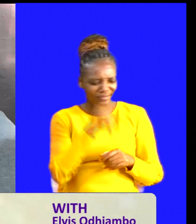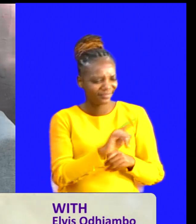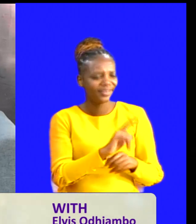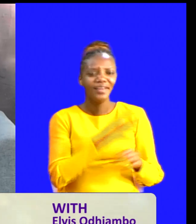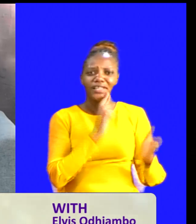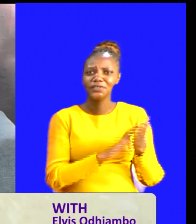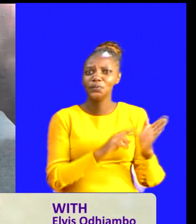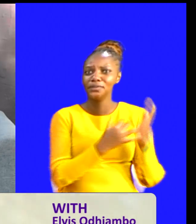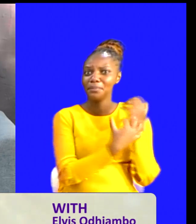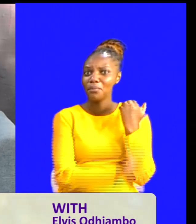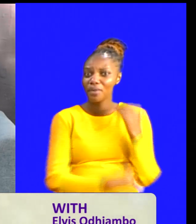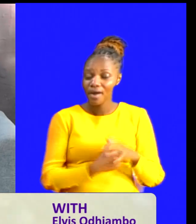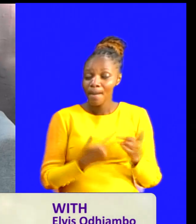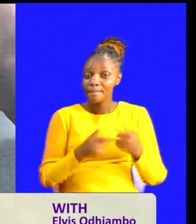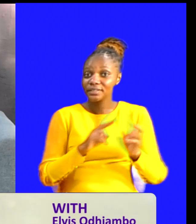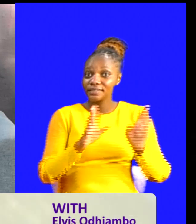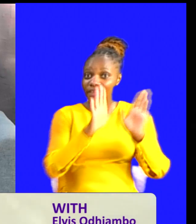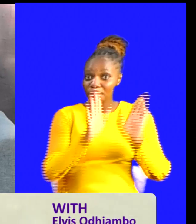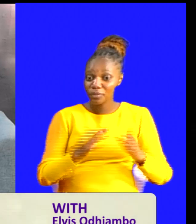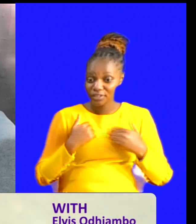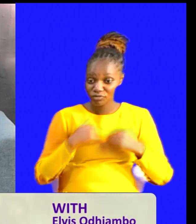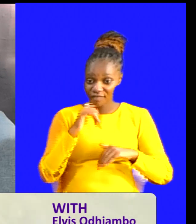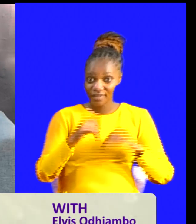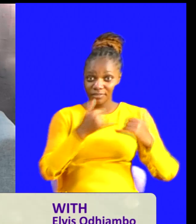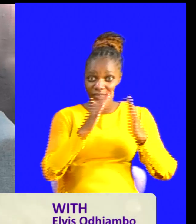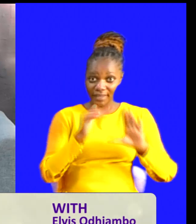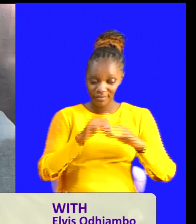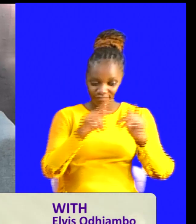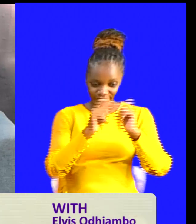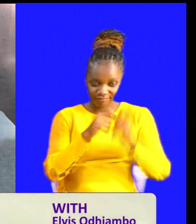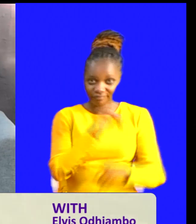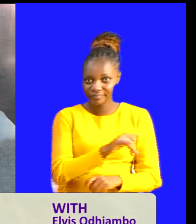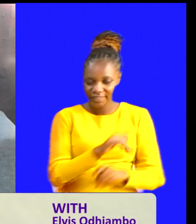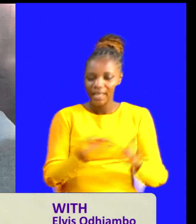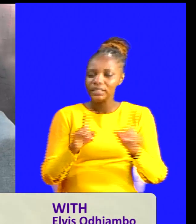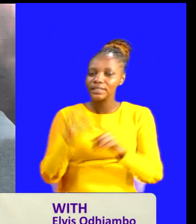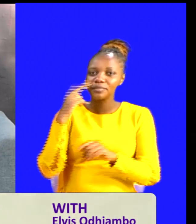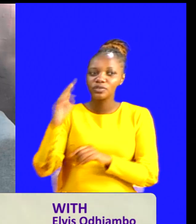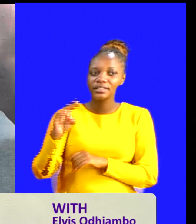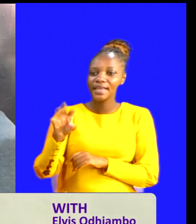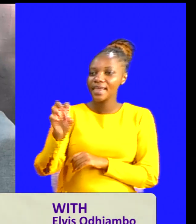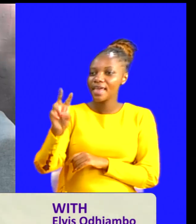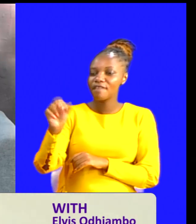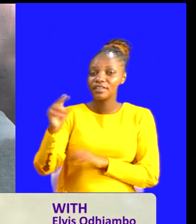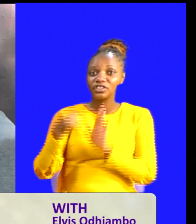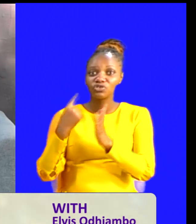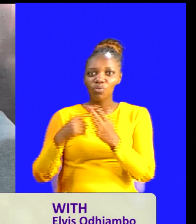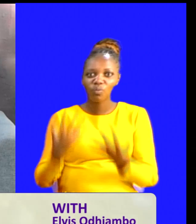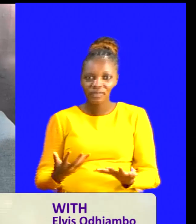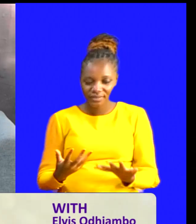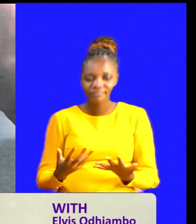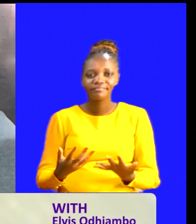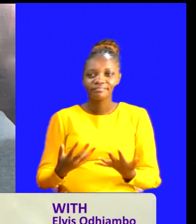It's quite, it's important to have such a figure in the squad. Him coming in goes to show you that